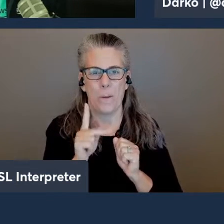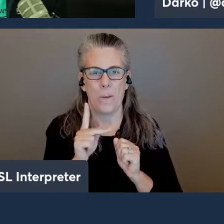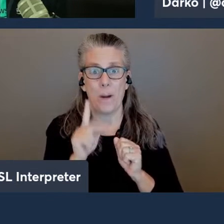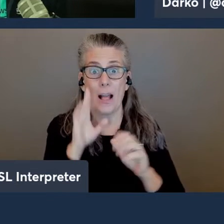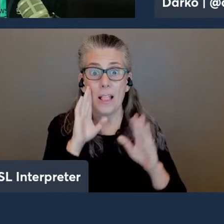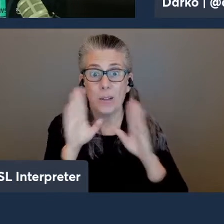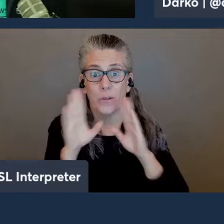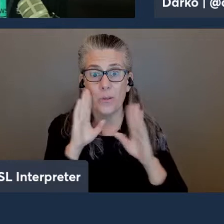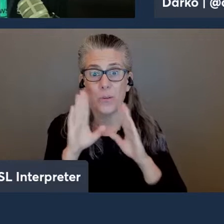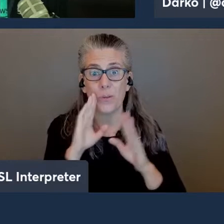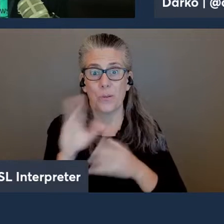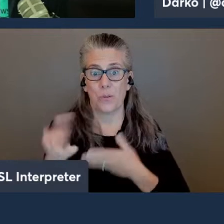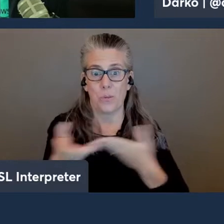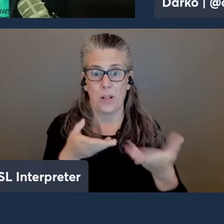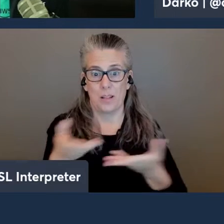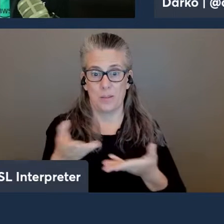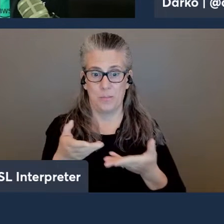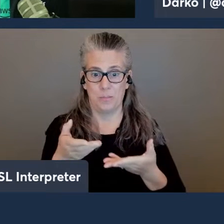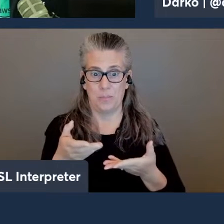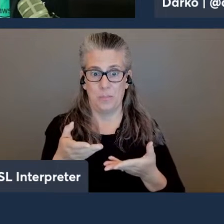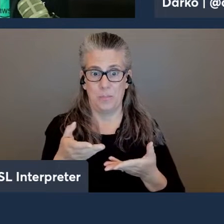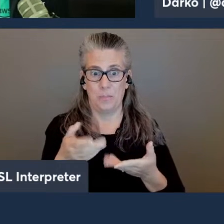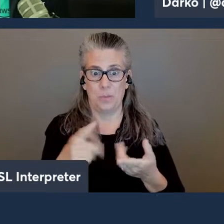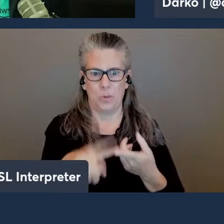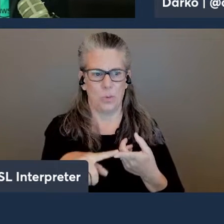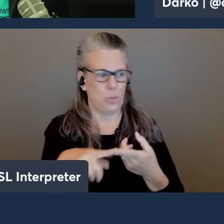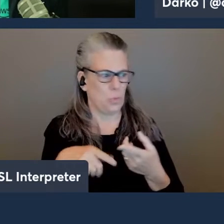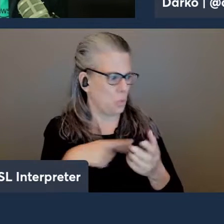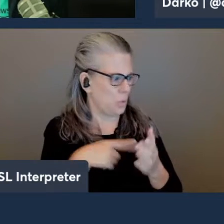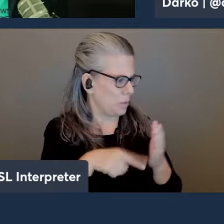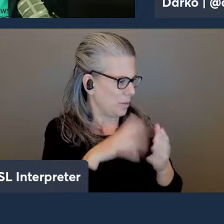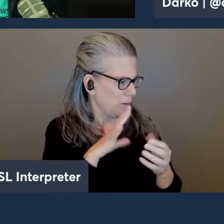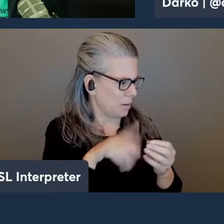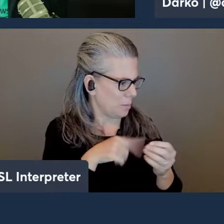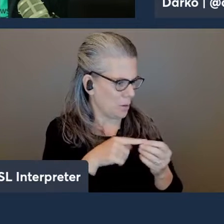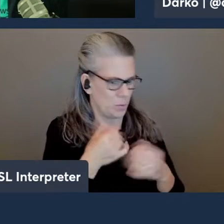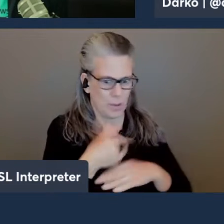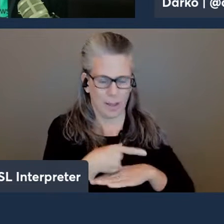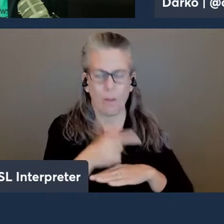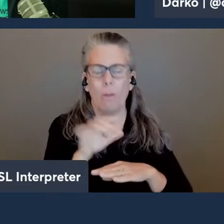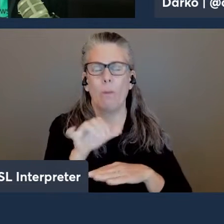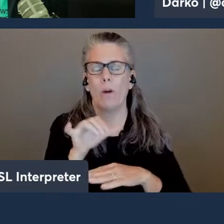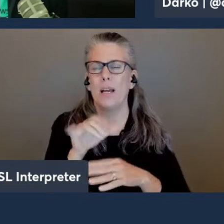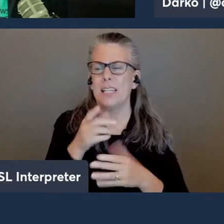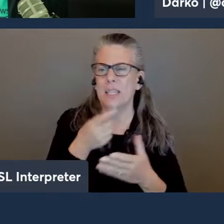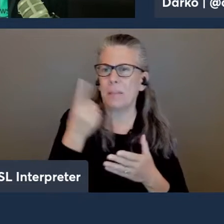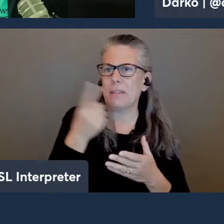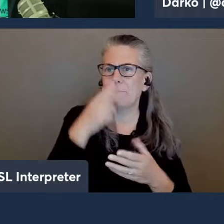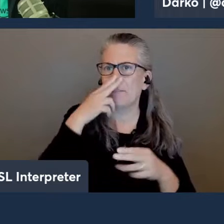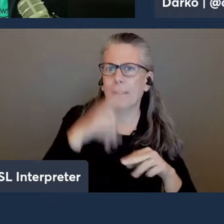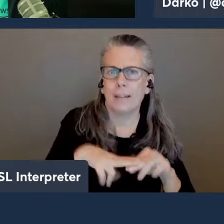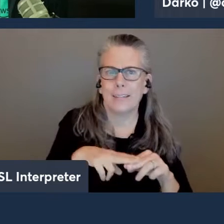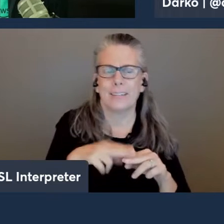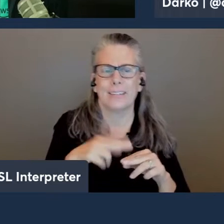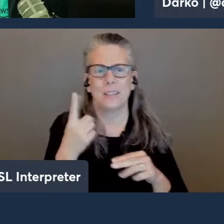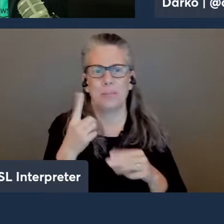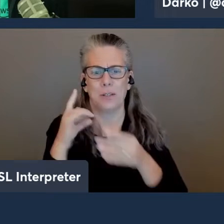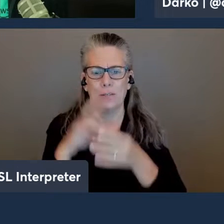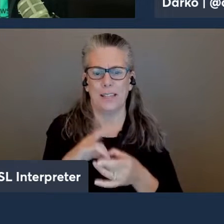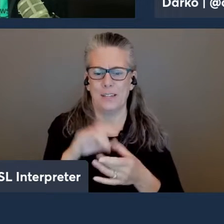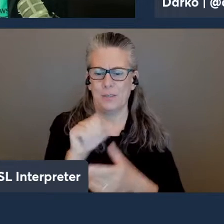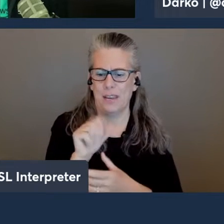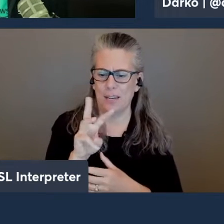hello and welcome to, well, what we are talking about today. We're talking about something fun, something related to AWS